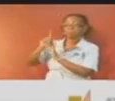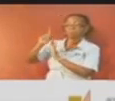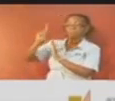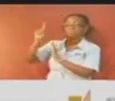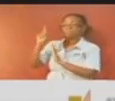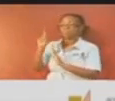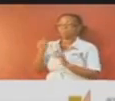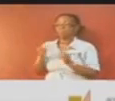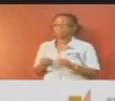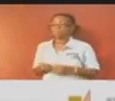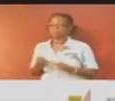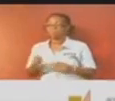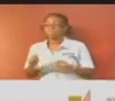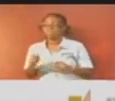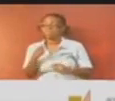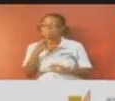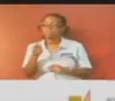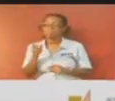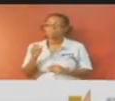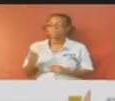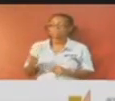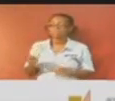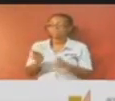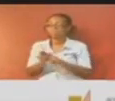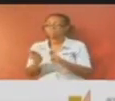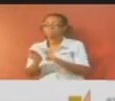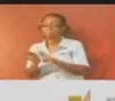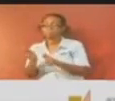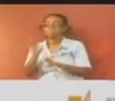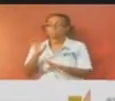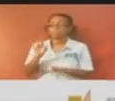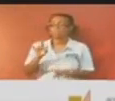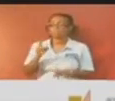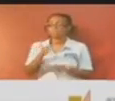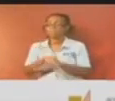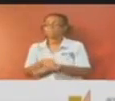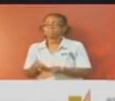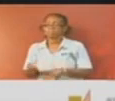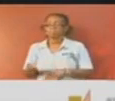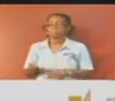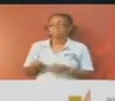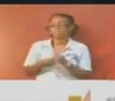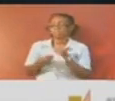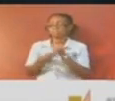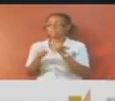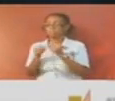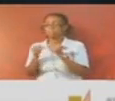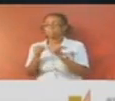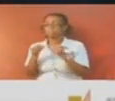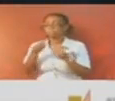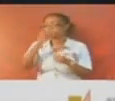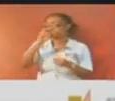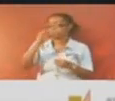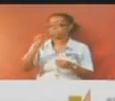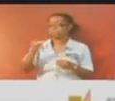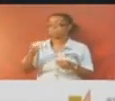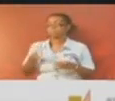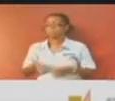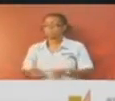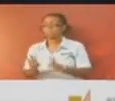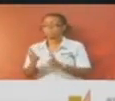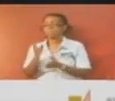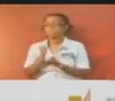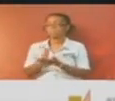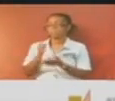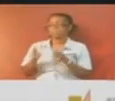seeing higher bars and implementing additional and more stringent measures, we are now at week 19, which